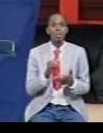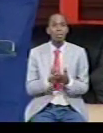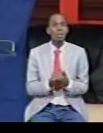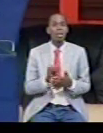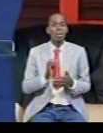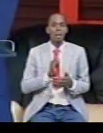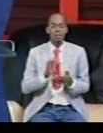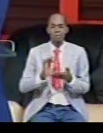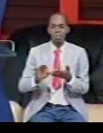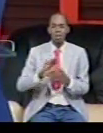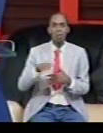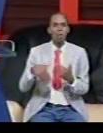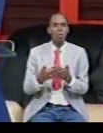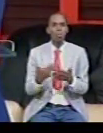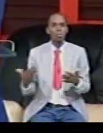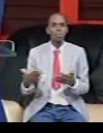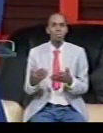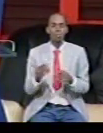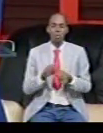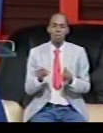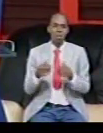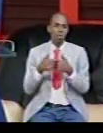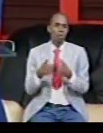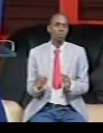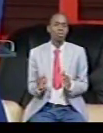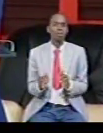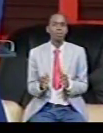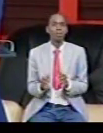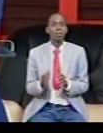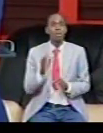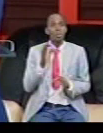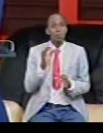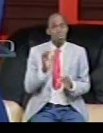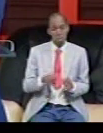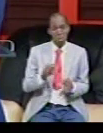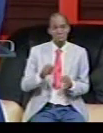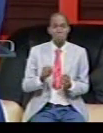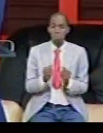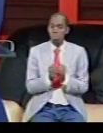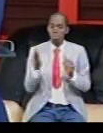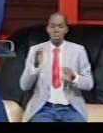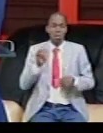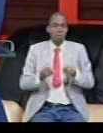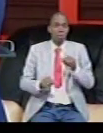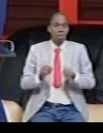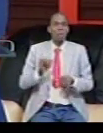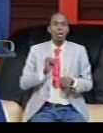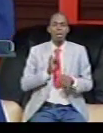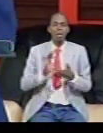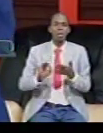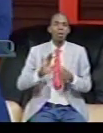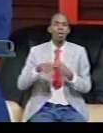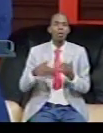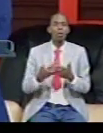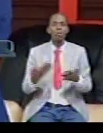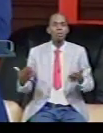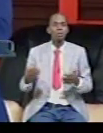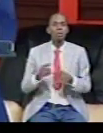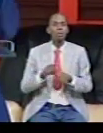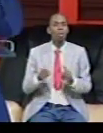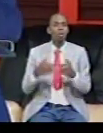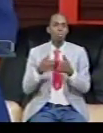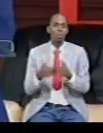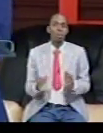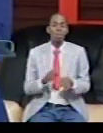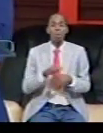but loss. Yea, doubtless, I count all things but loss. That means all the things I would have